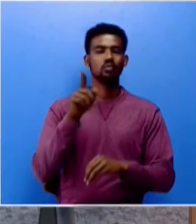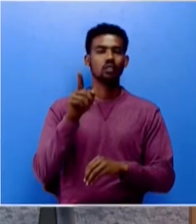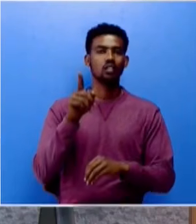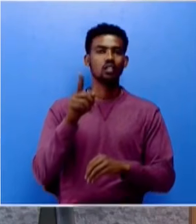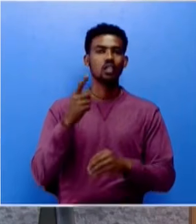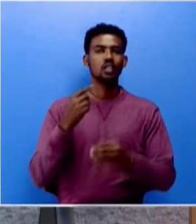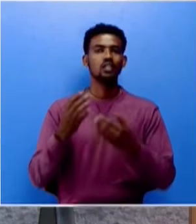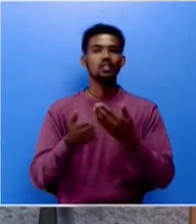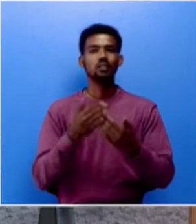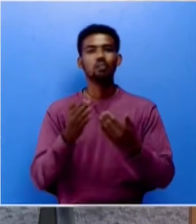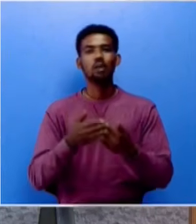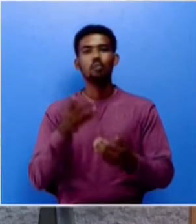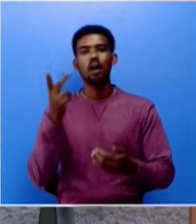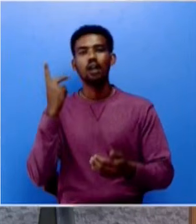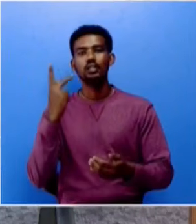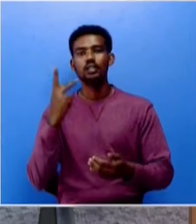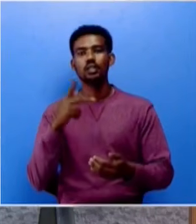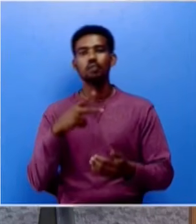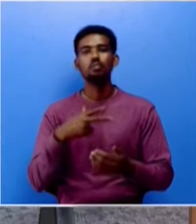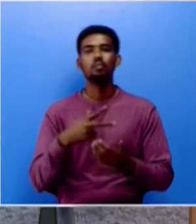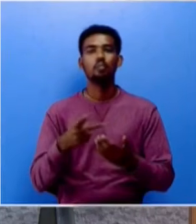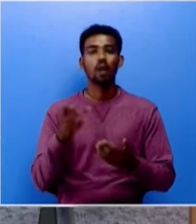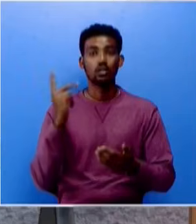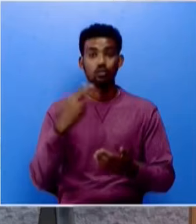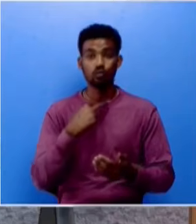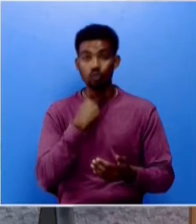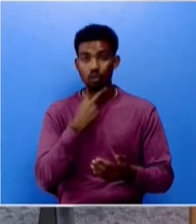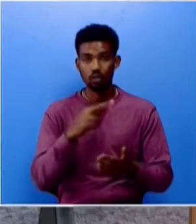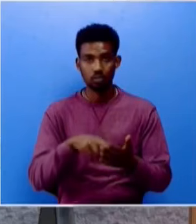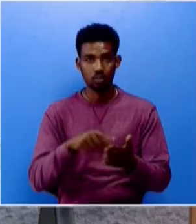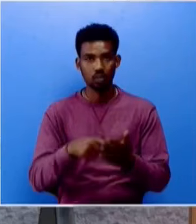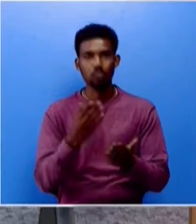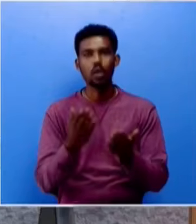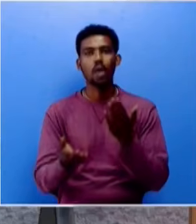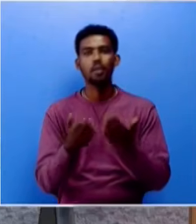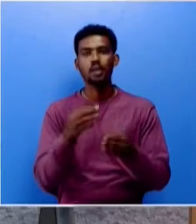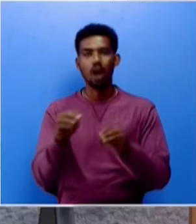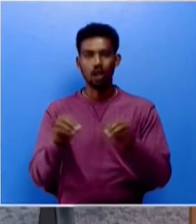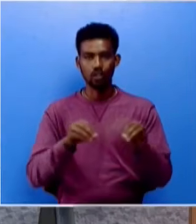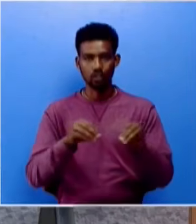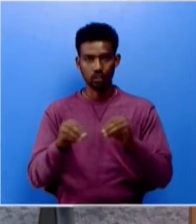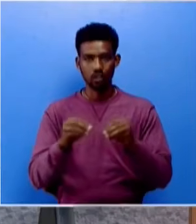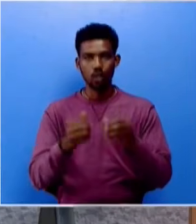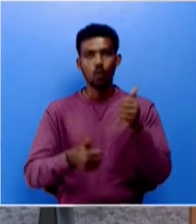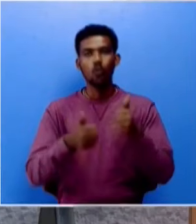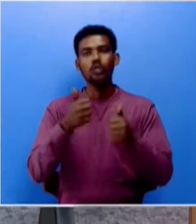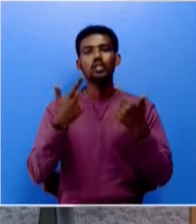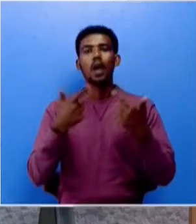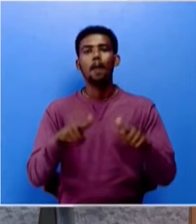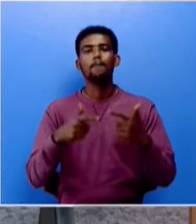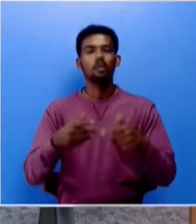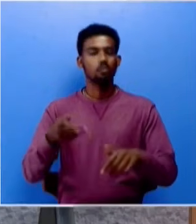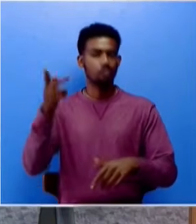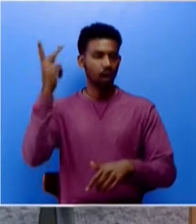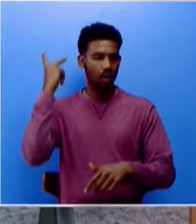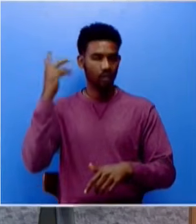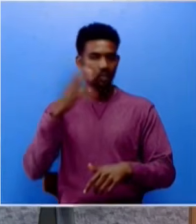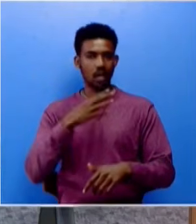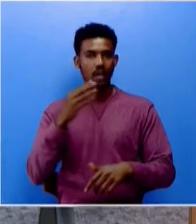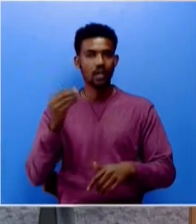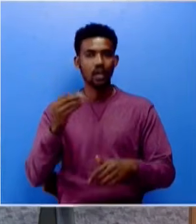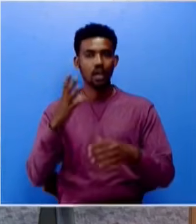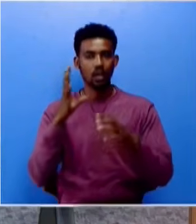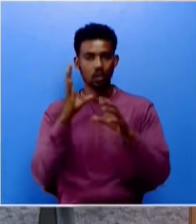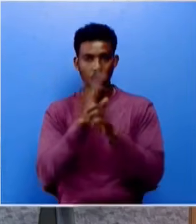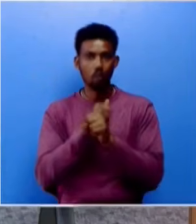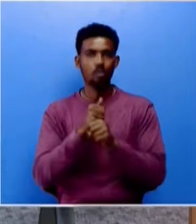simple past in passive voice means there may be action which happened in the past and the completed there.